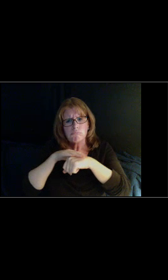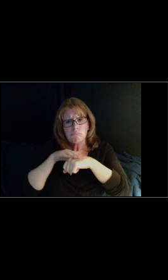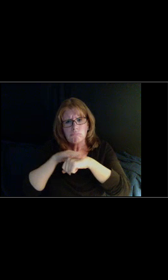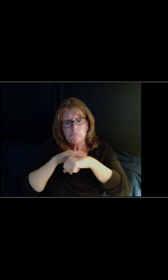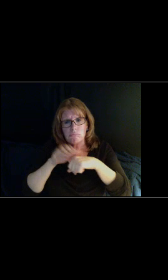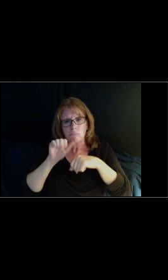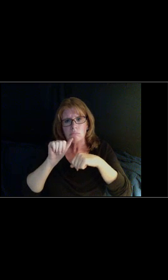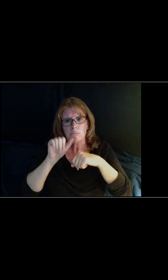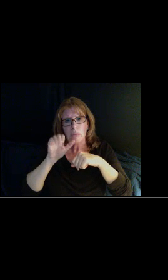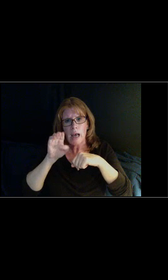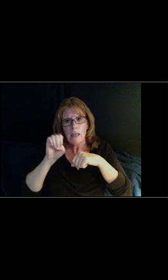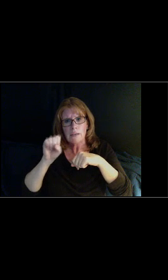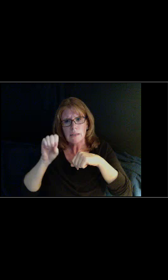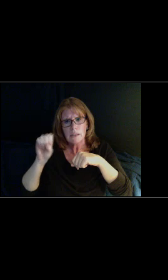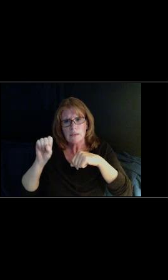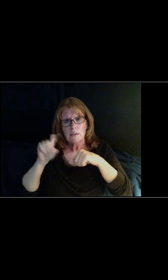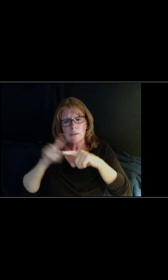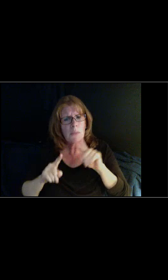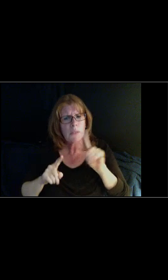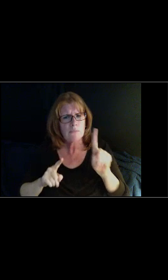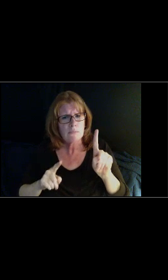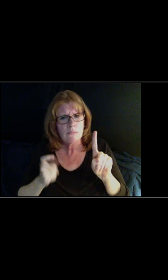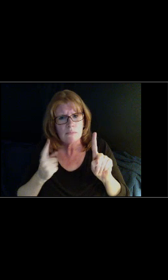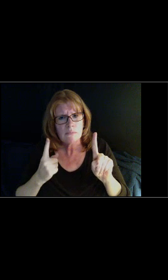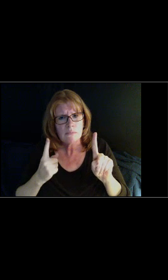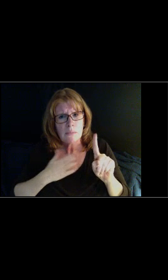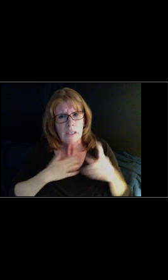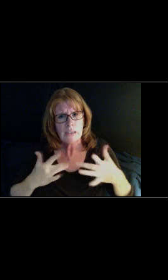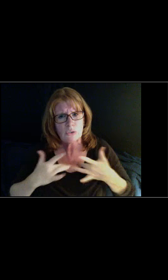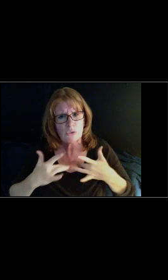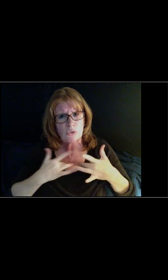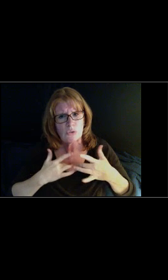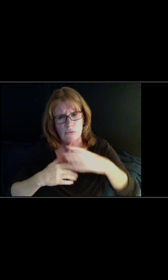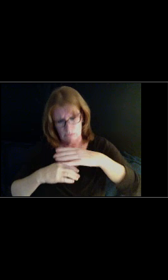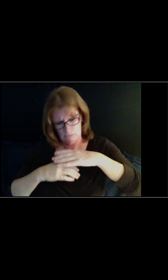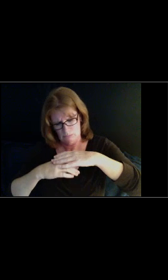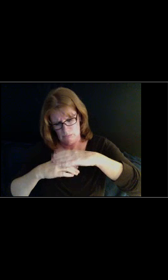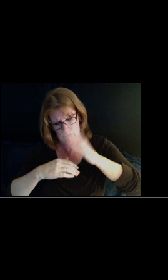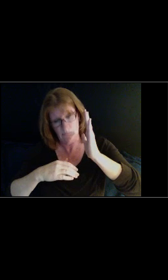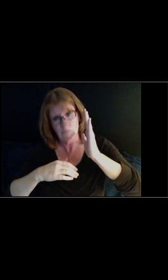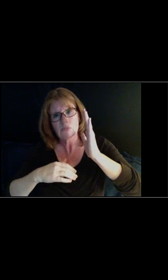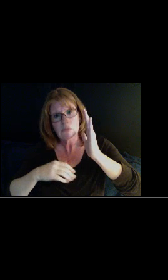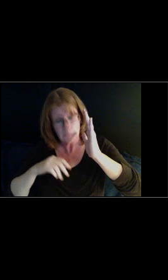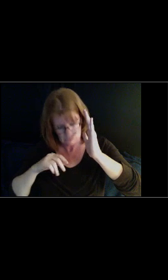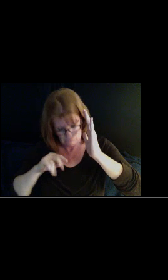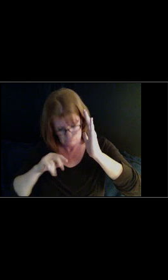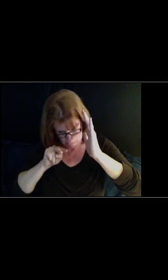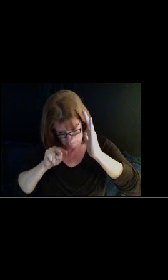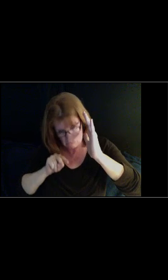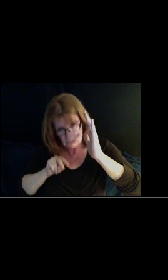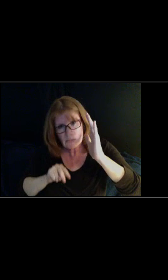Often individuals use the concept of signing their presentations, and I